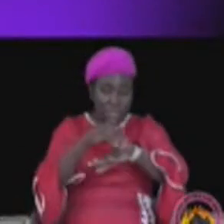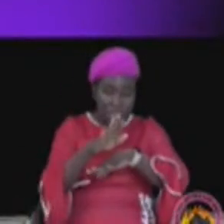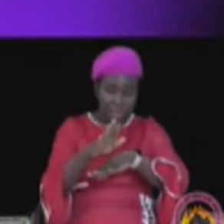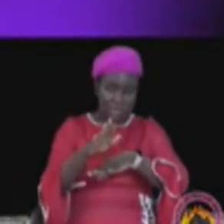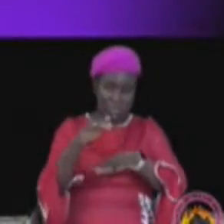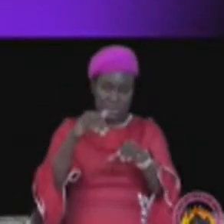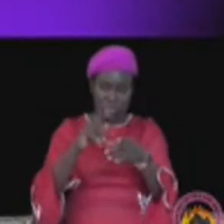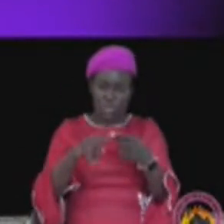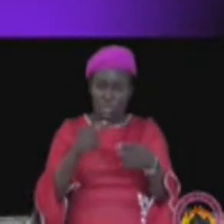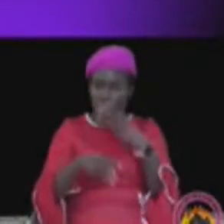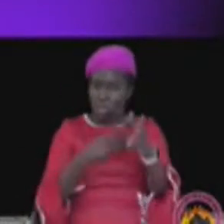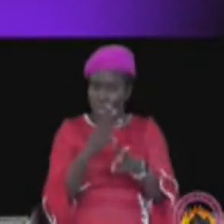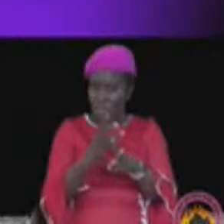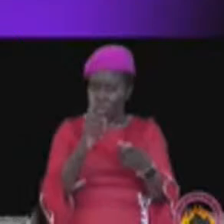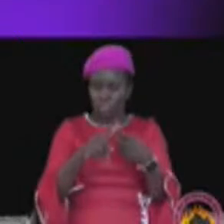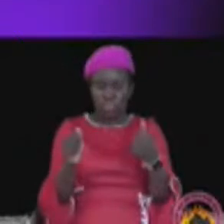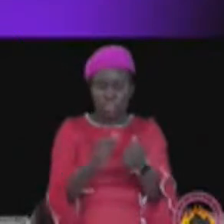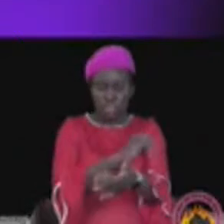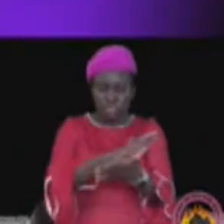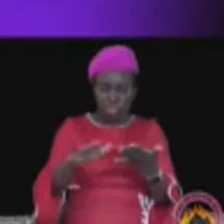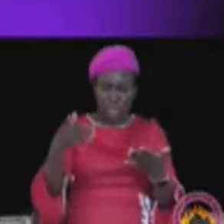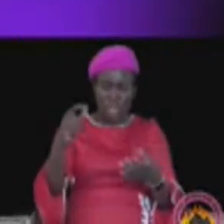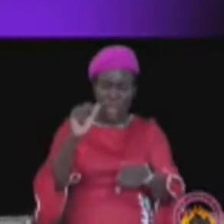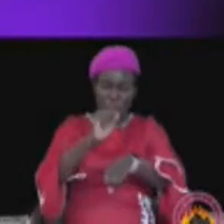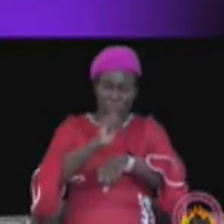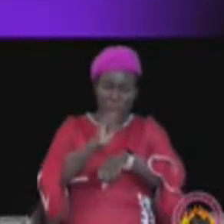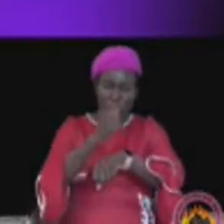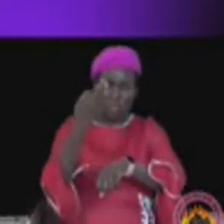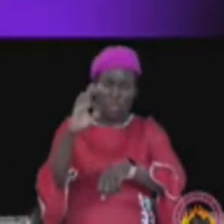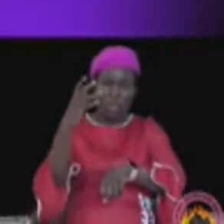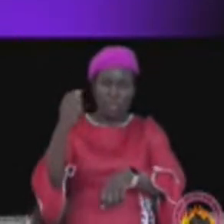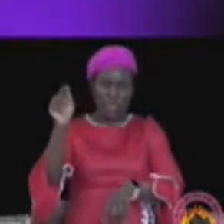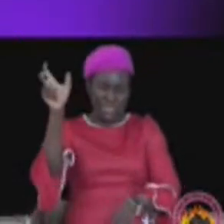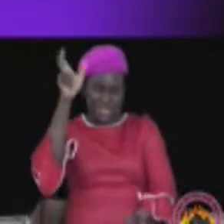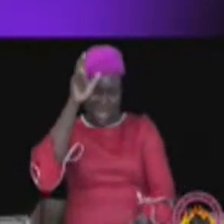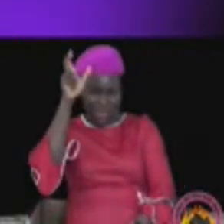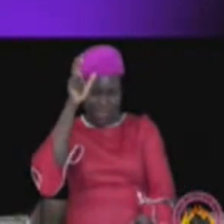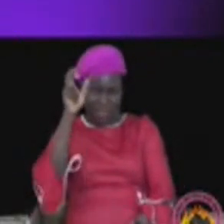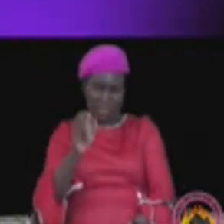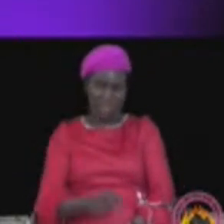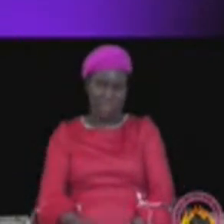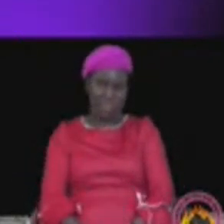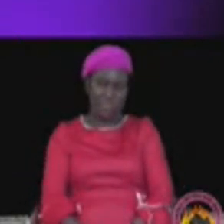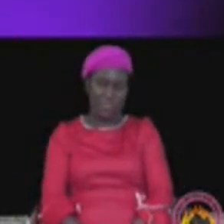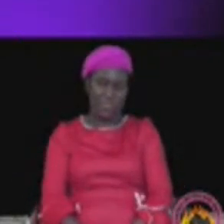that he might destroy the works of the devil.